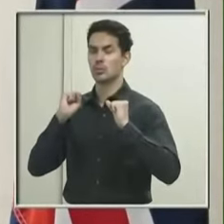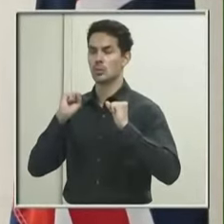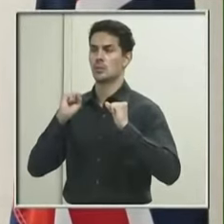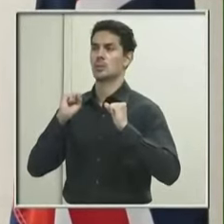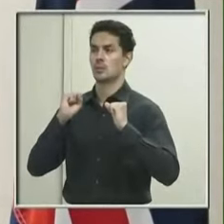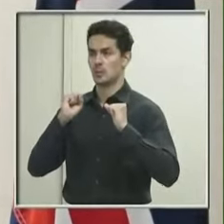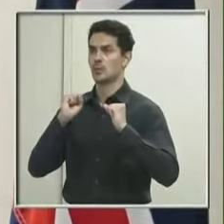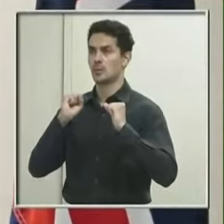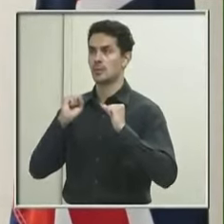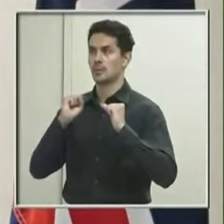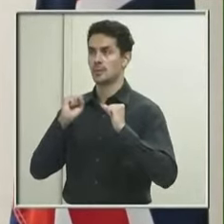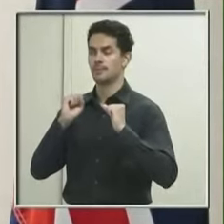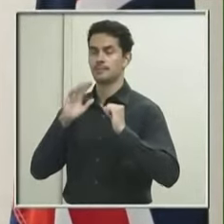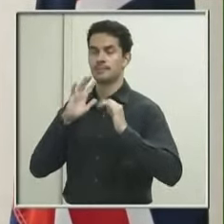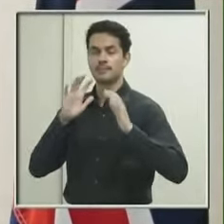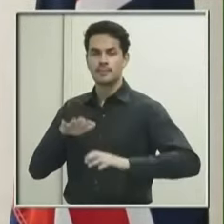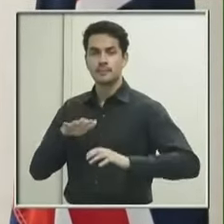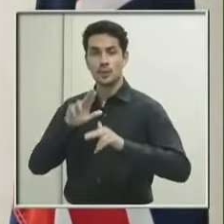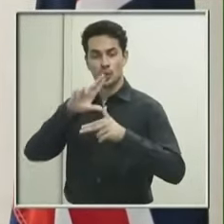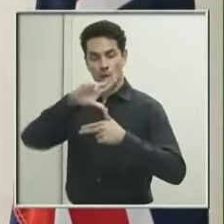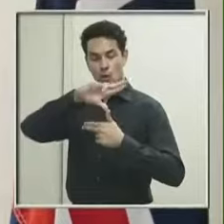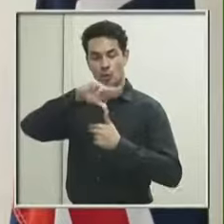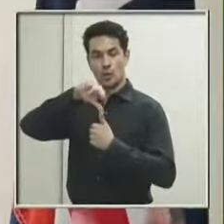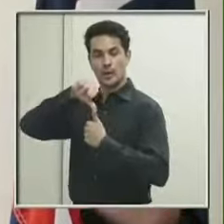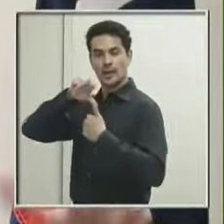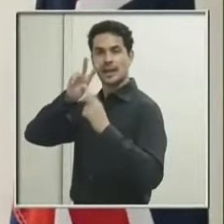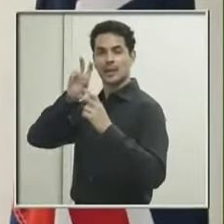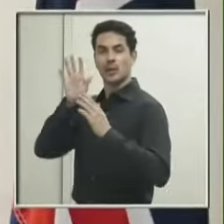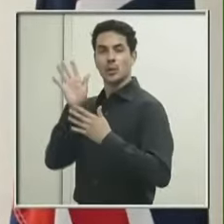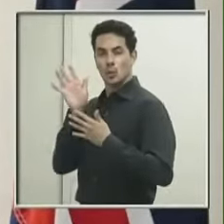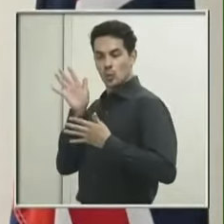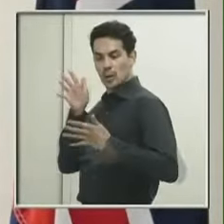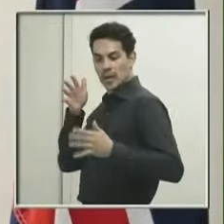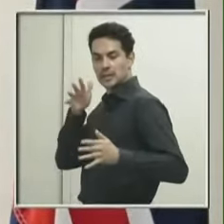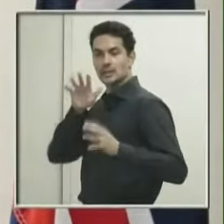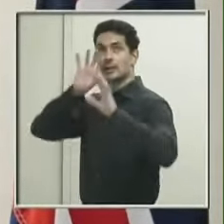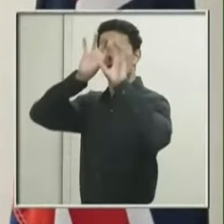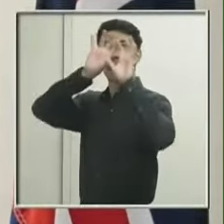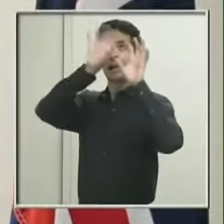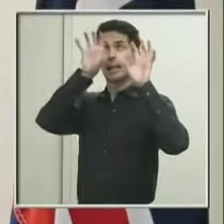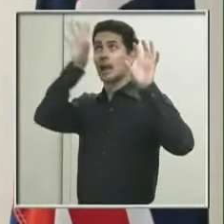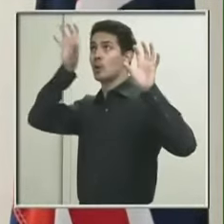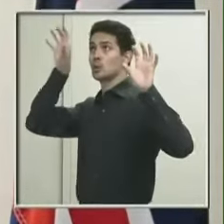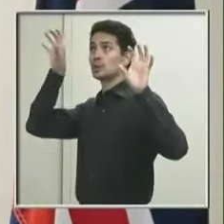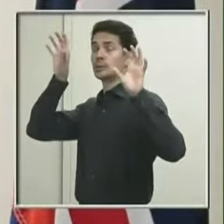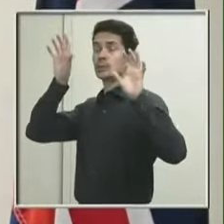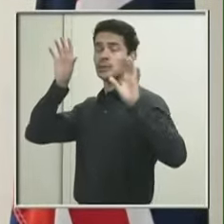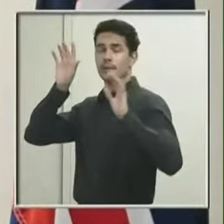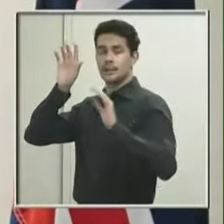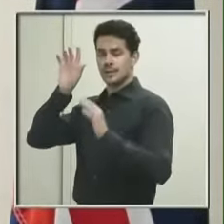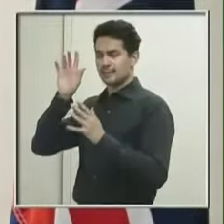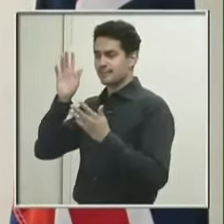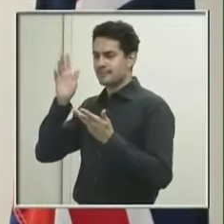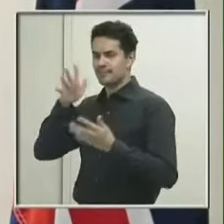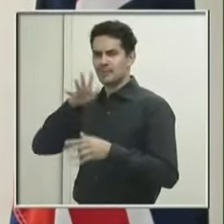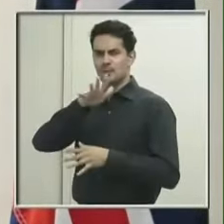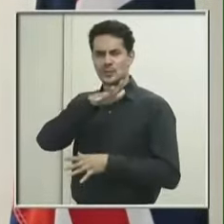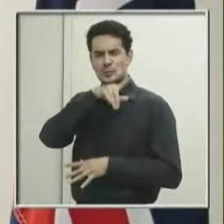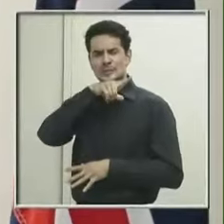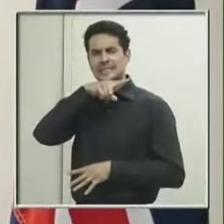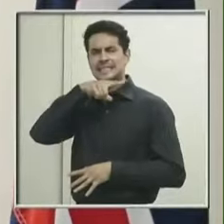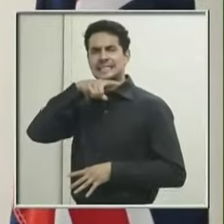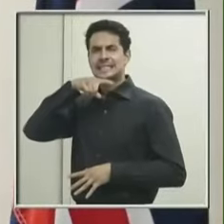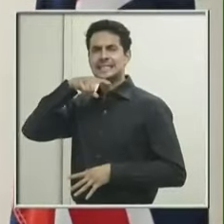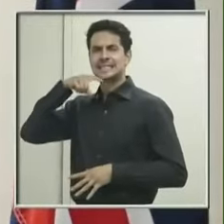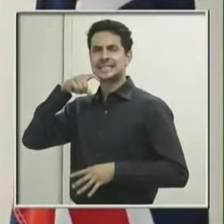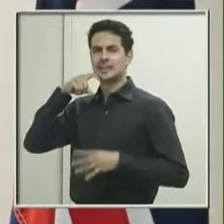how the hurricane winds, the clouds, the dryness and the